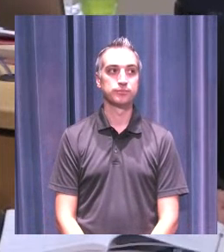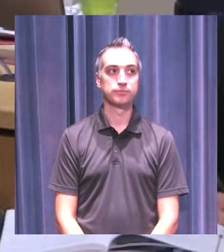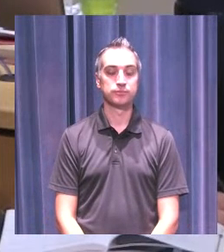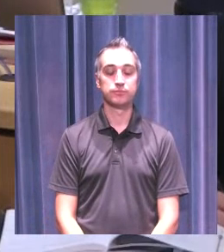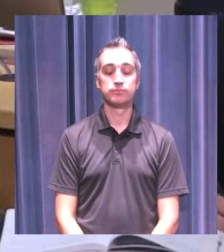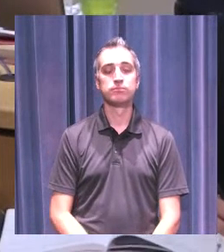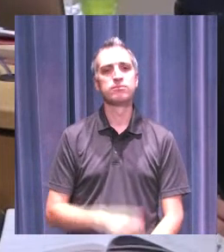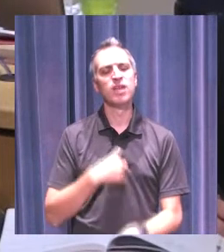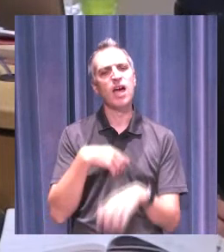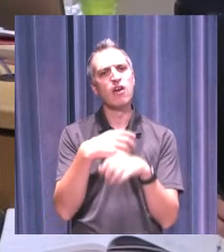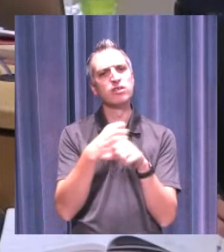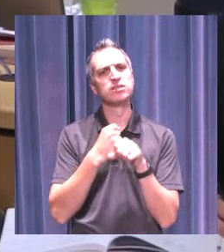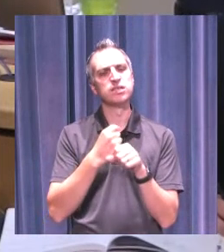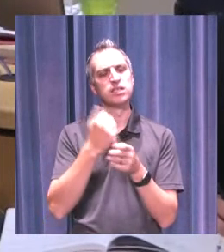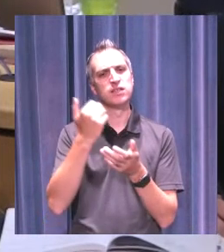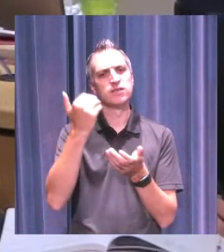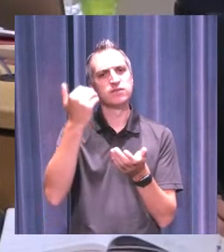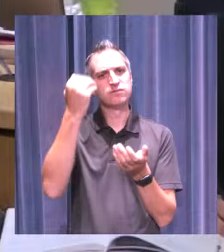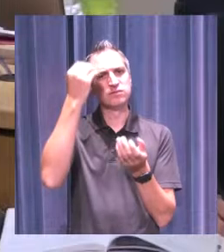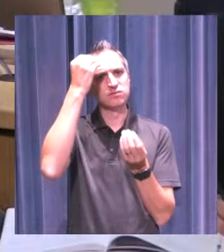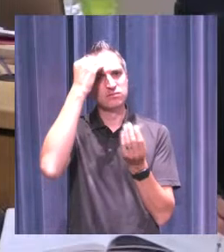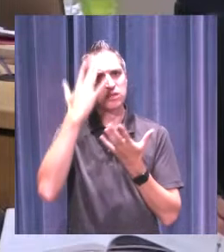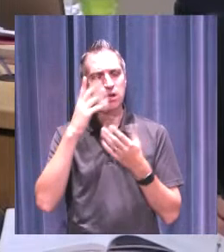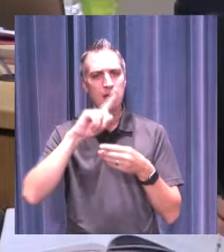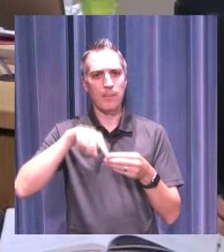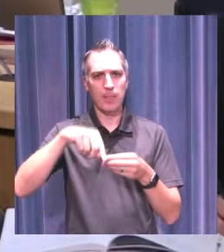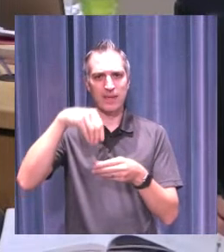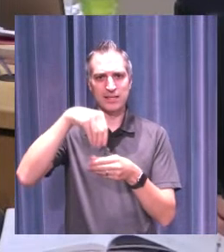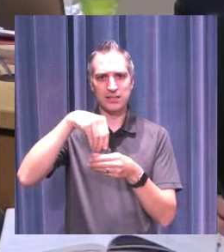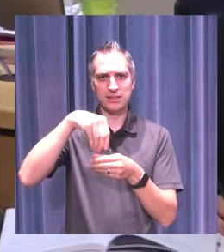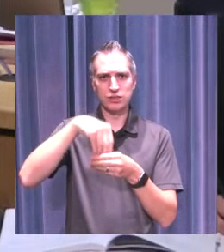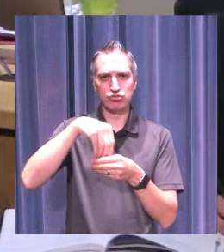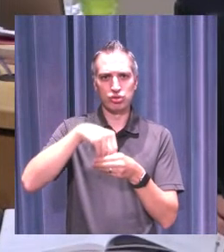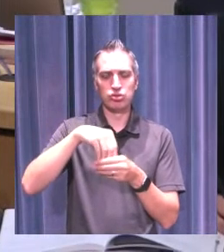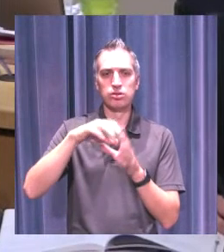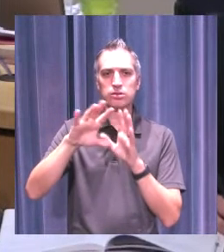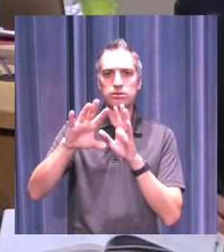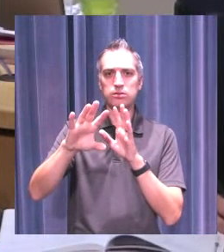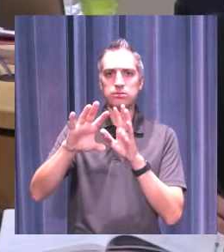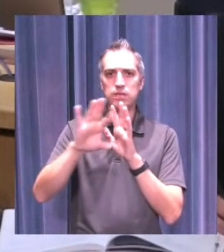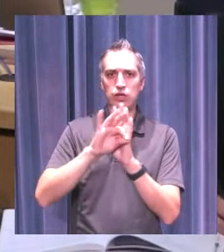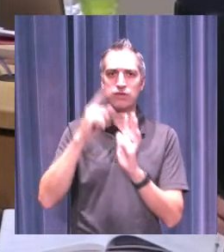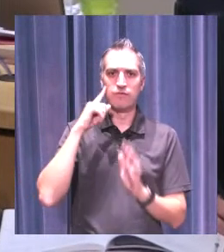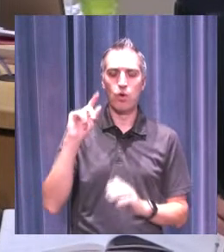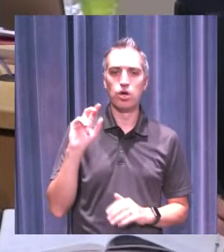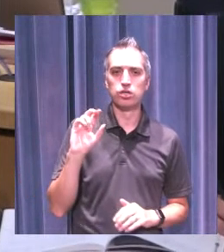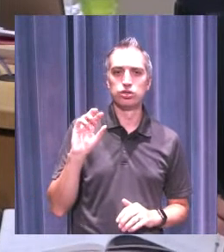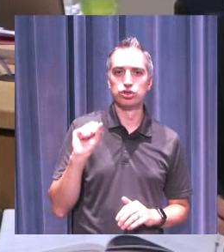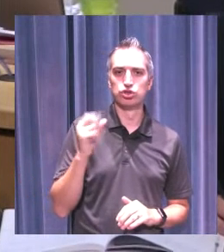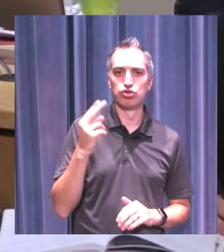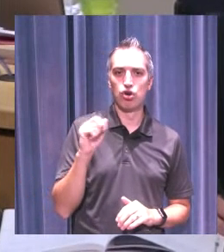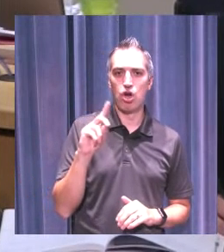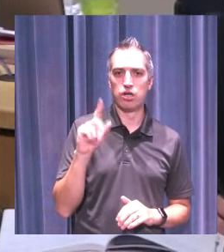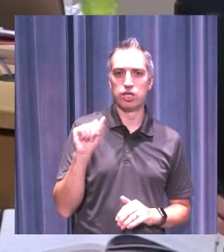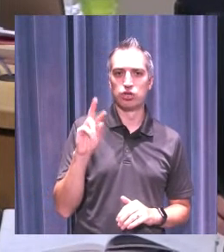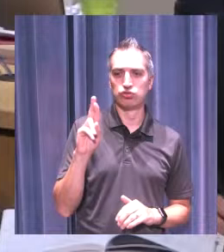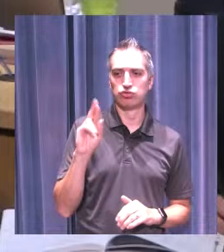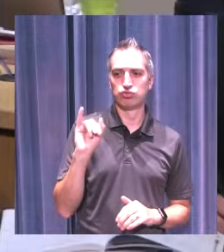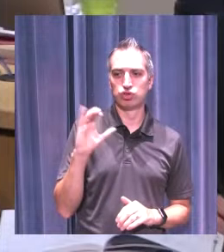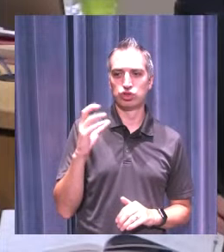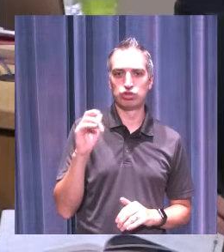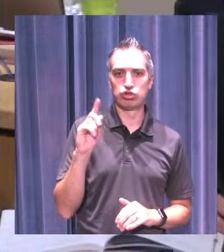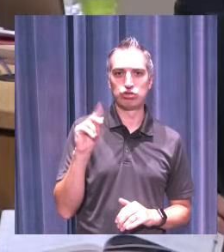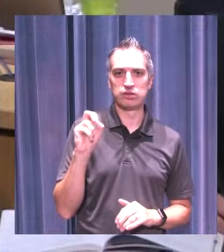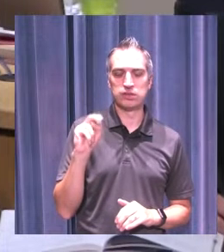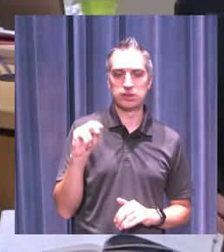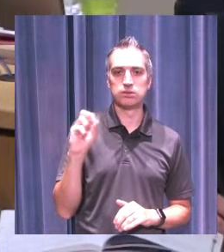I received notification of the interim selection of Shonda Richardson Snell for president of Mott Community College. Reviewing the